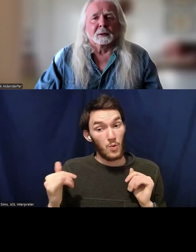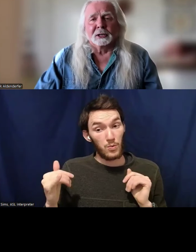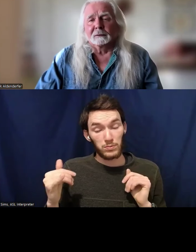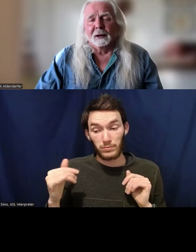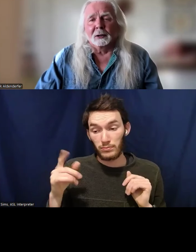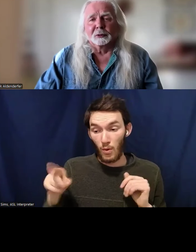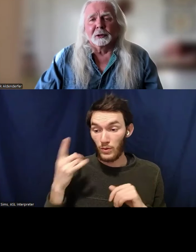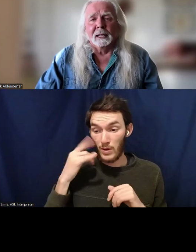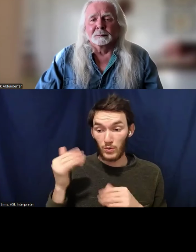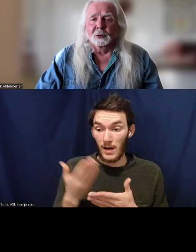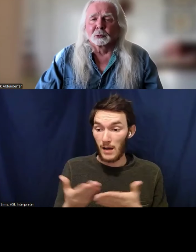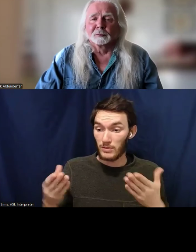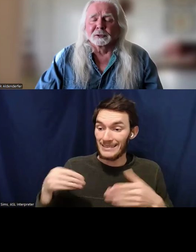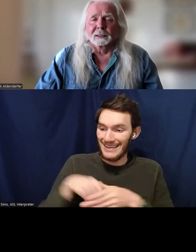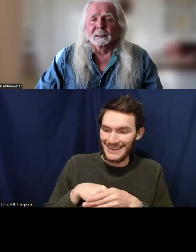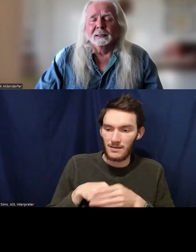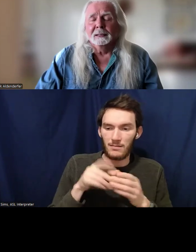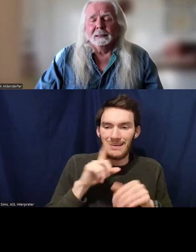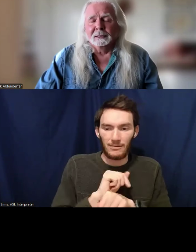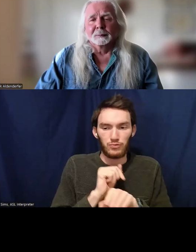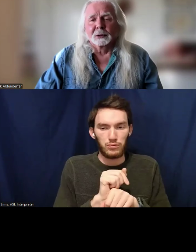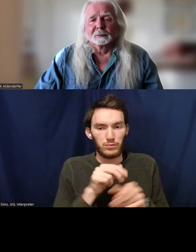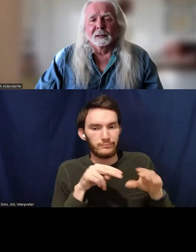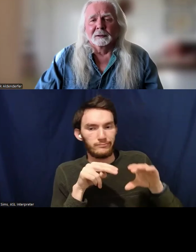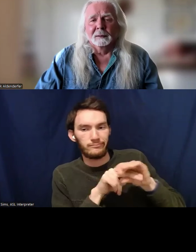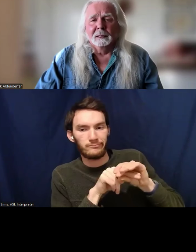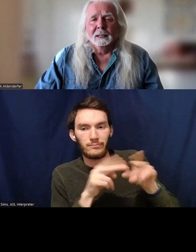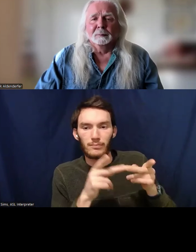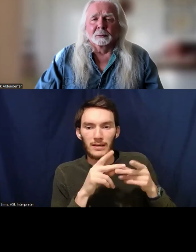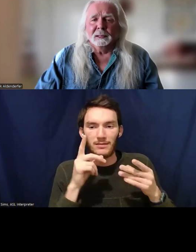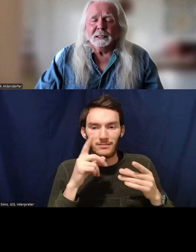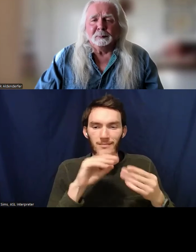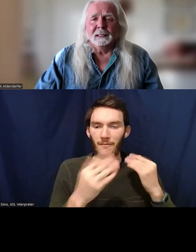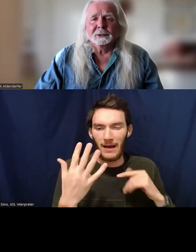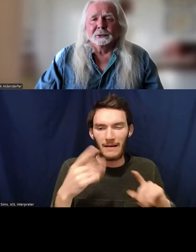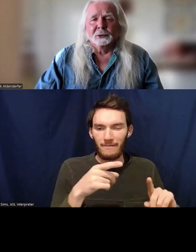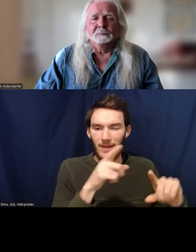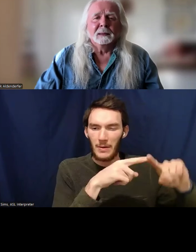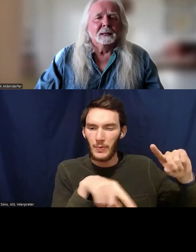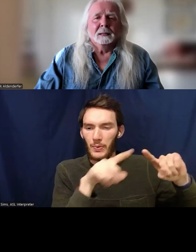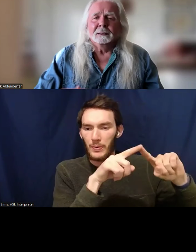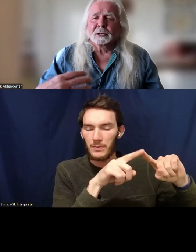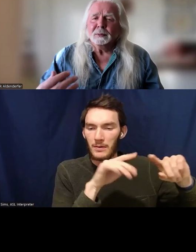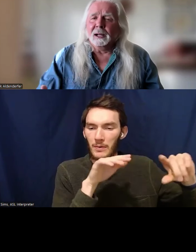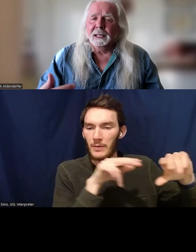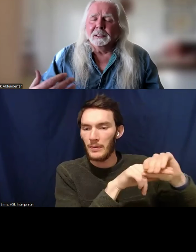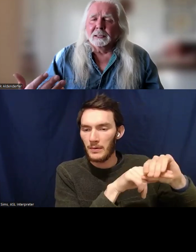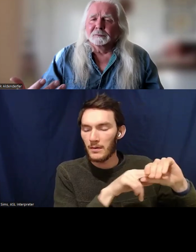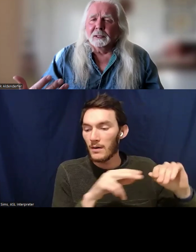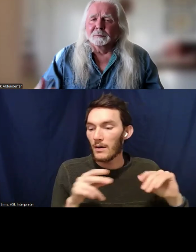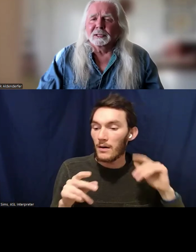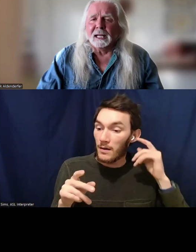golden object found within that mortuary facility in Samsung 5. But it really speaks to some